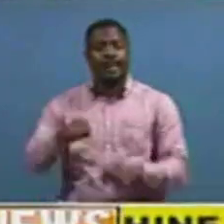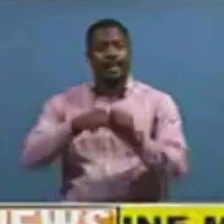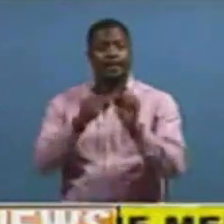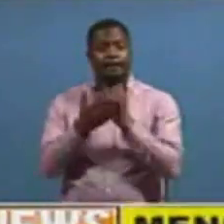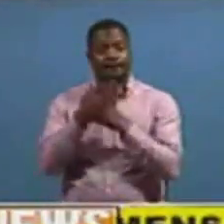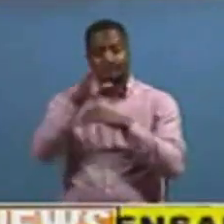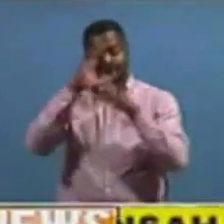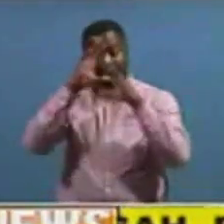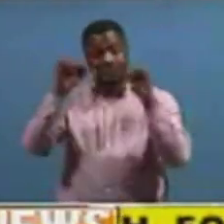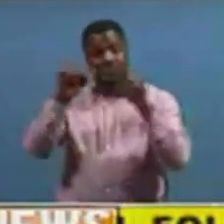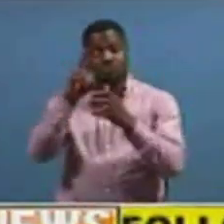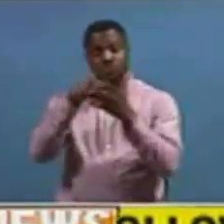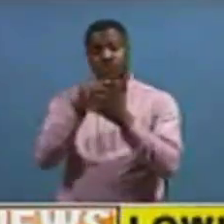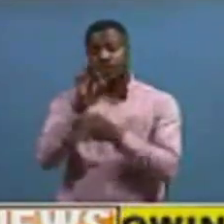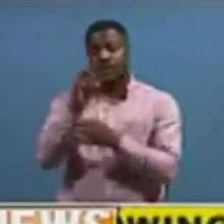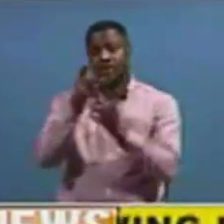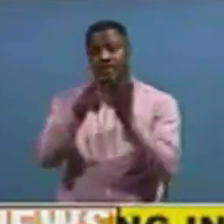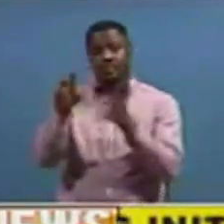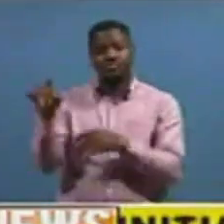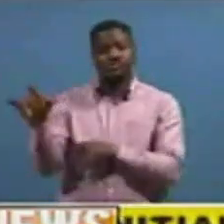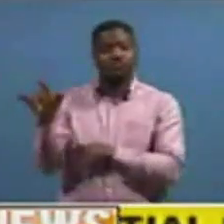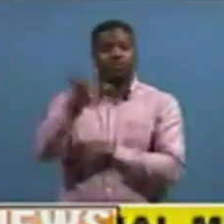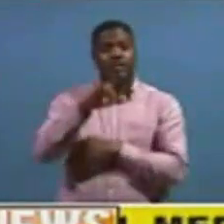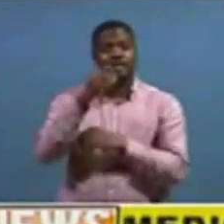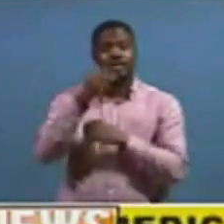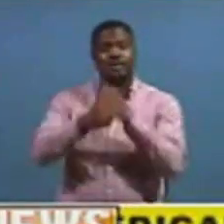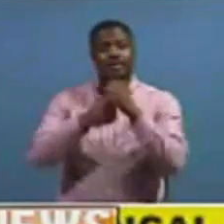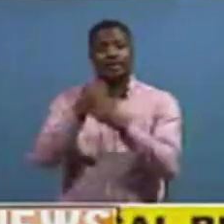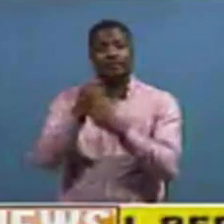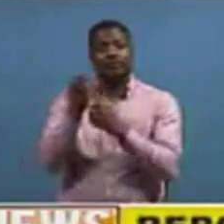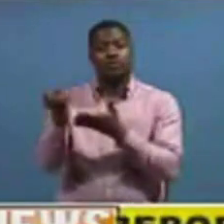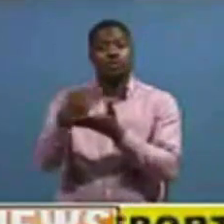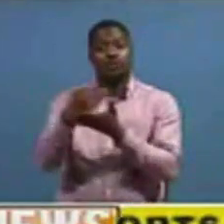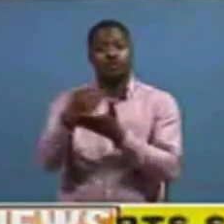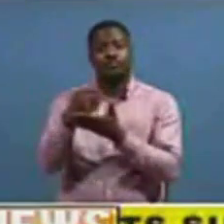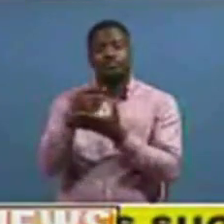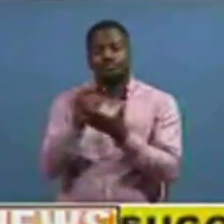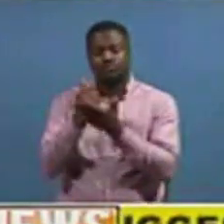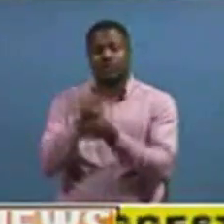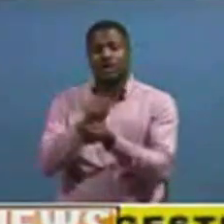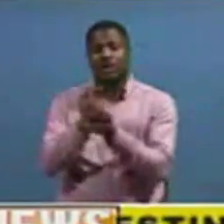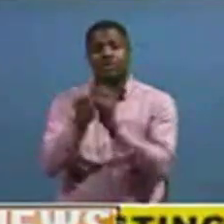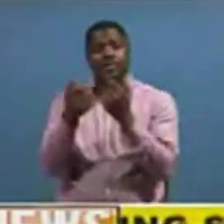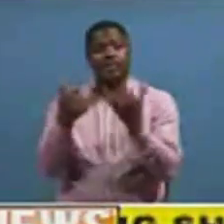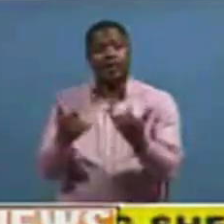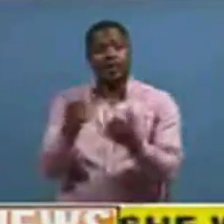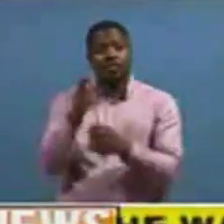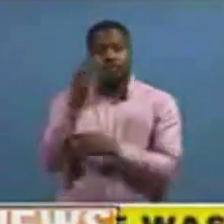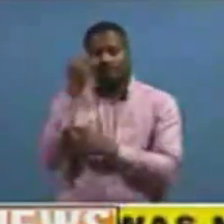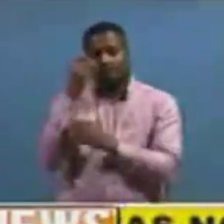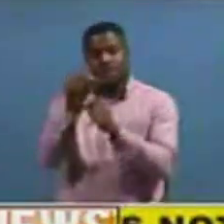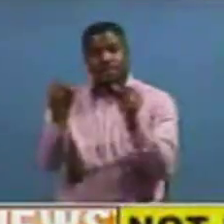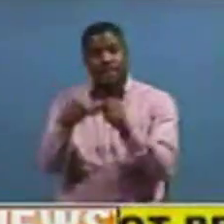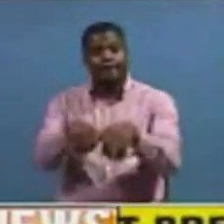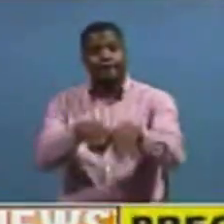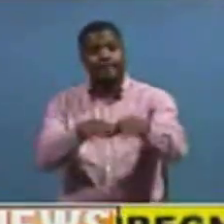by the president in 2019 as part of his trip to promote the year of return will ensure the transformation of the current Bois Memorial Centre and